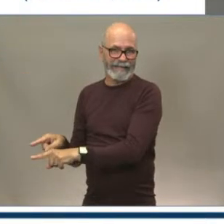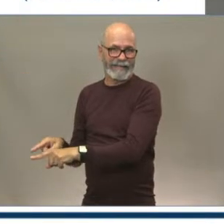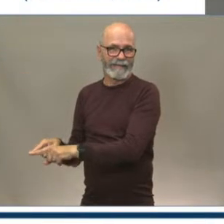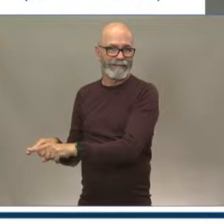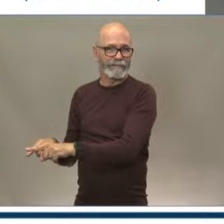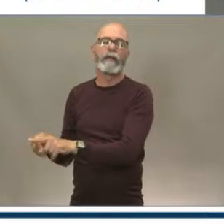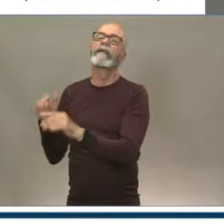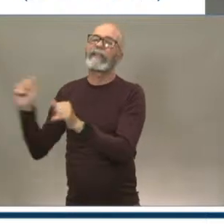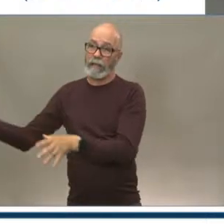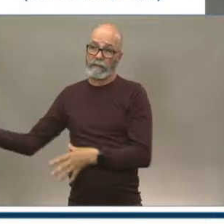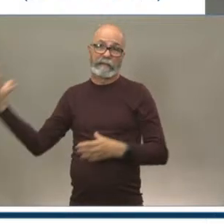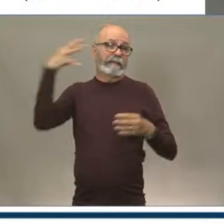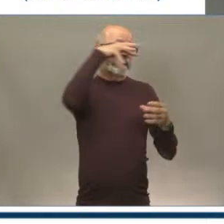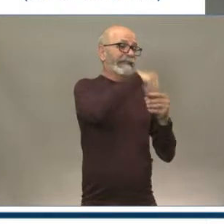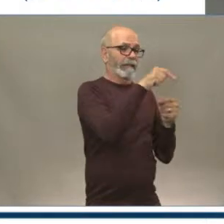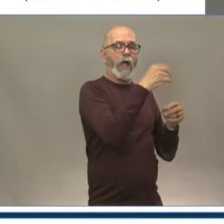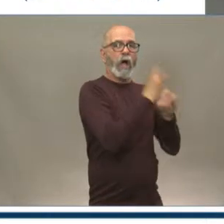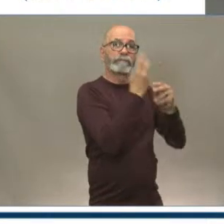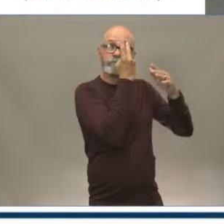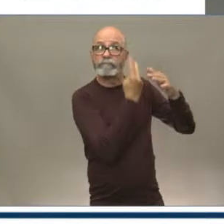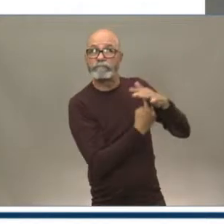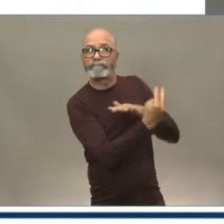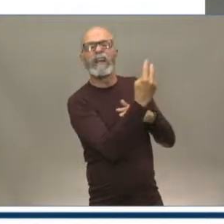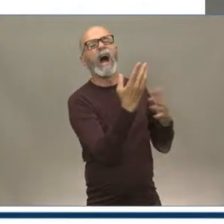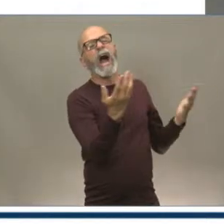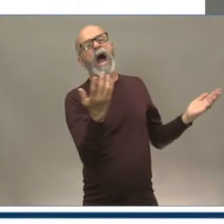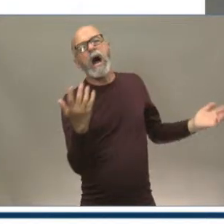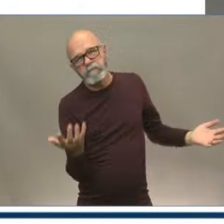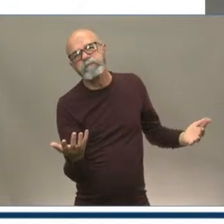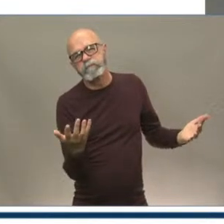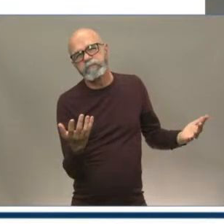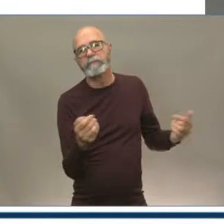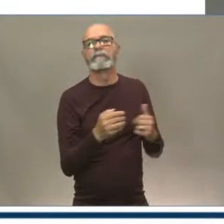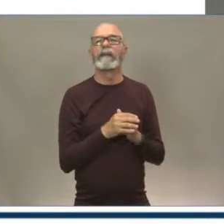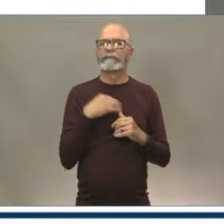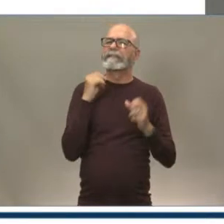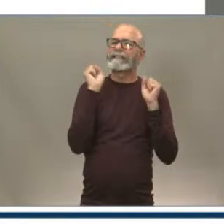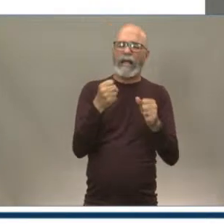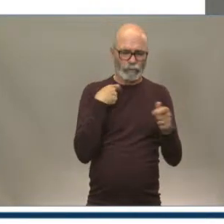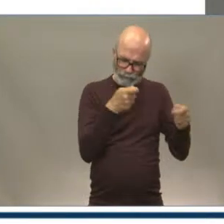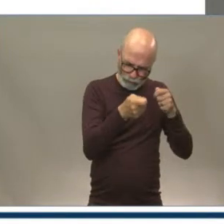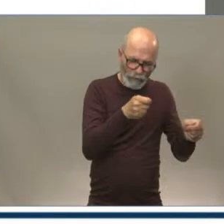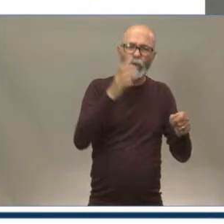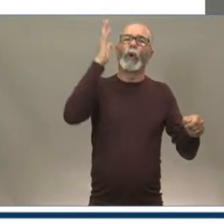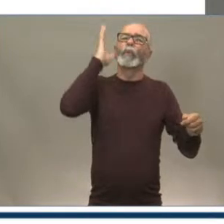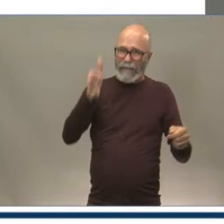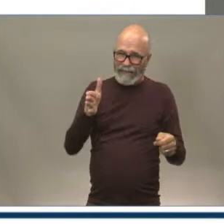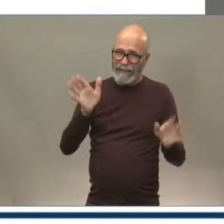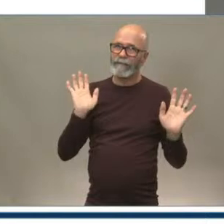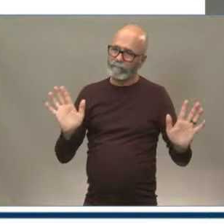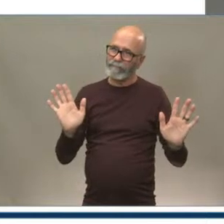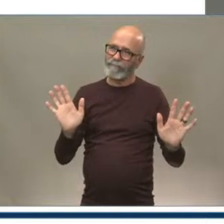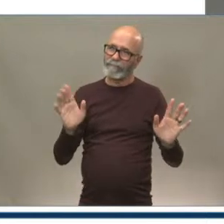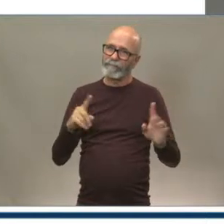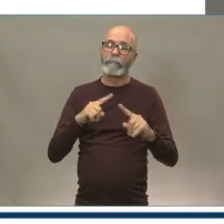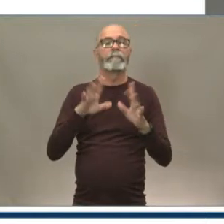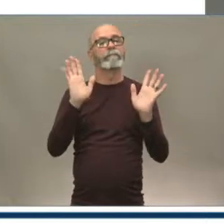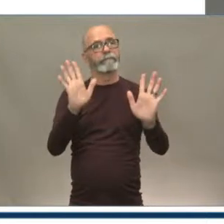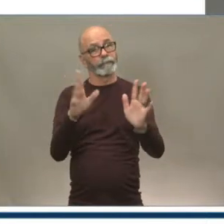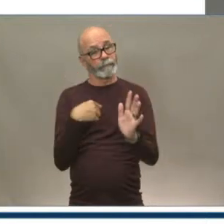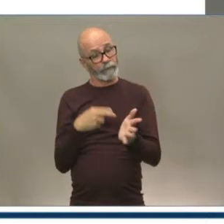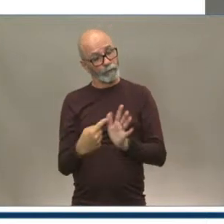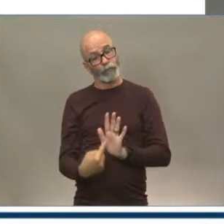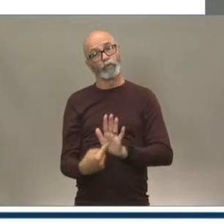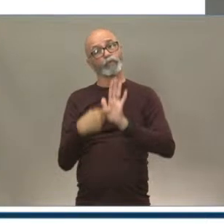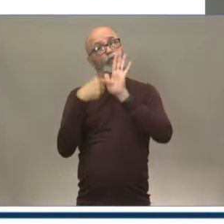actually anticipated. But it doesn't mean that this cannot be controlled. It adds, what it points out to is that